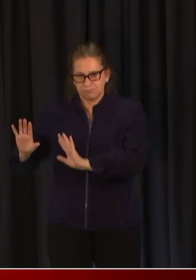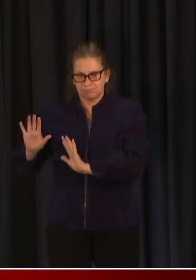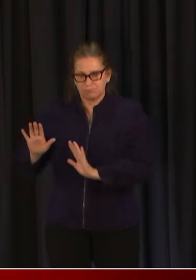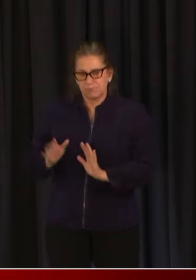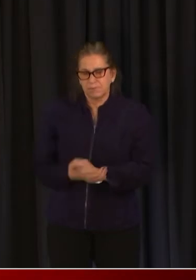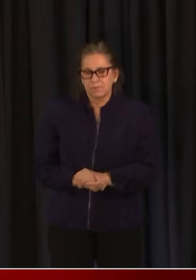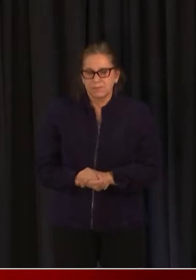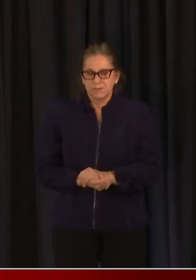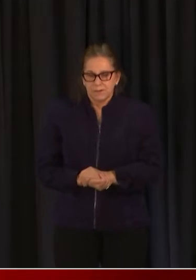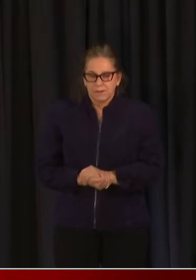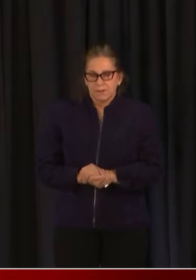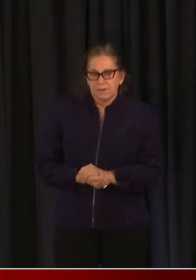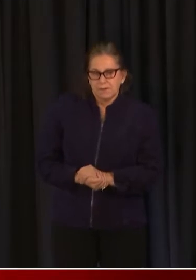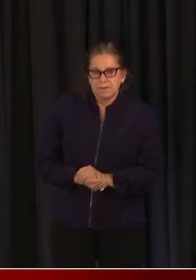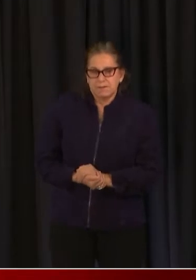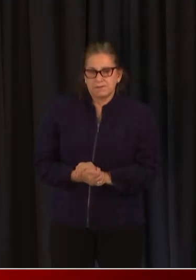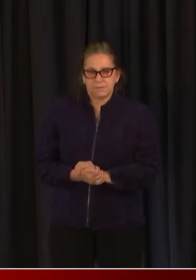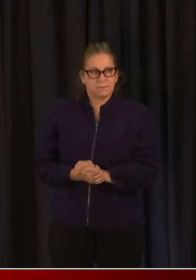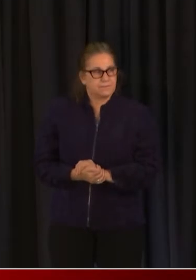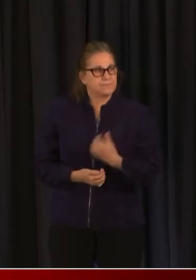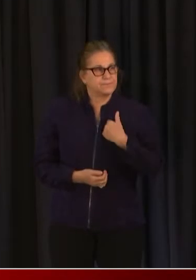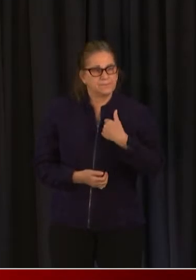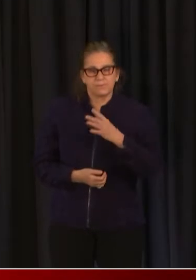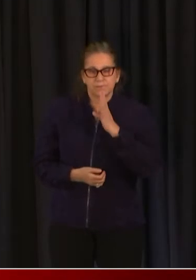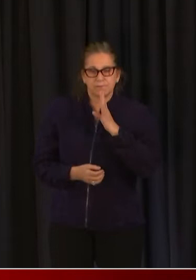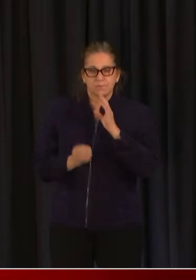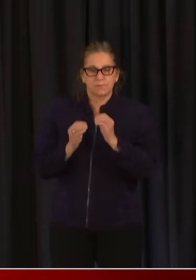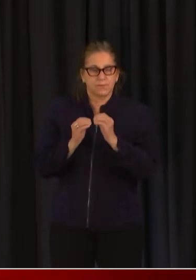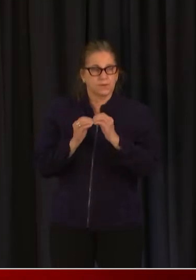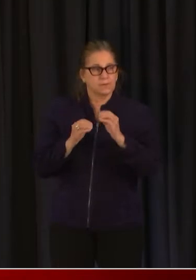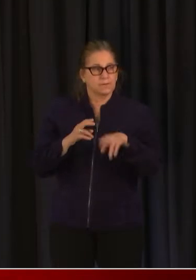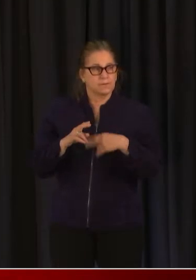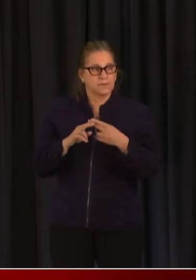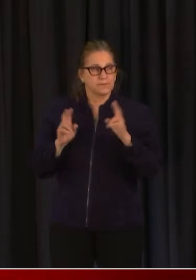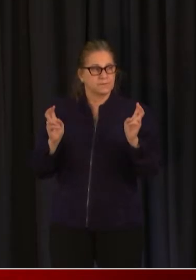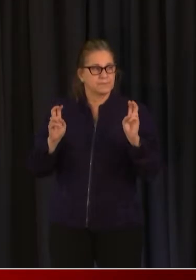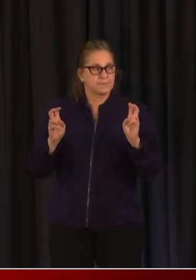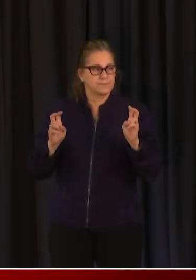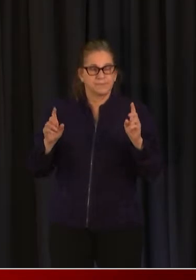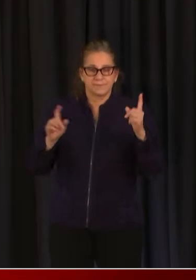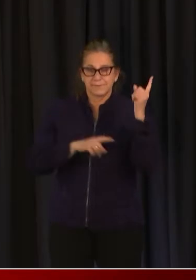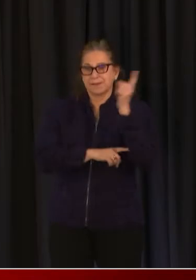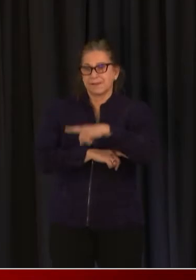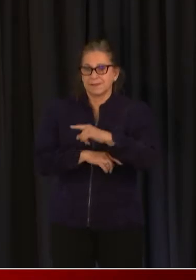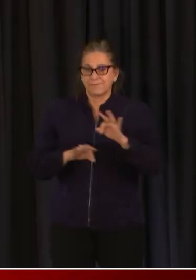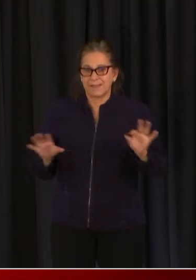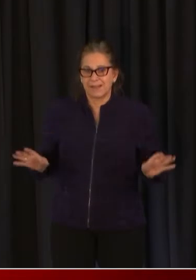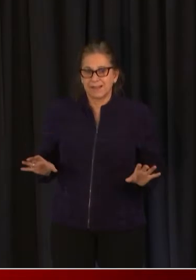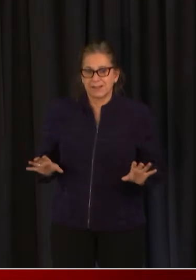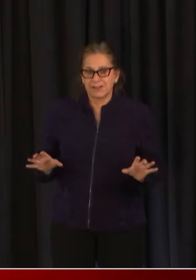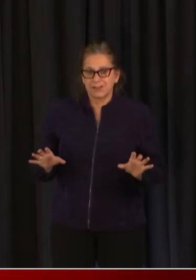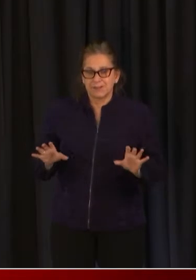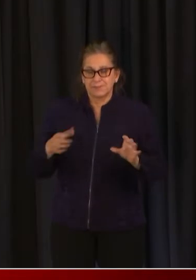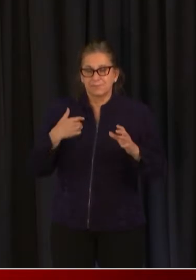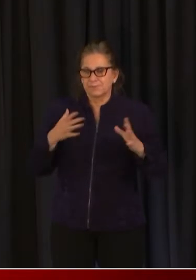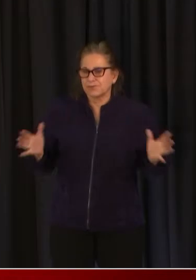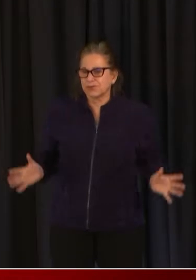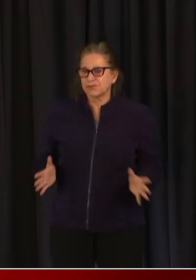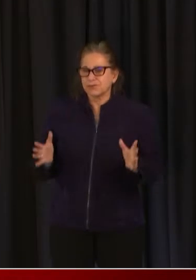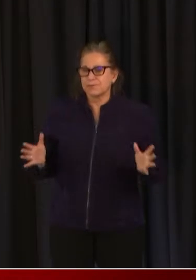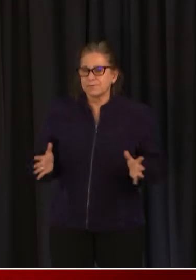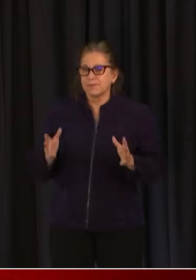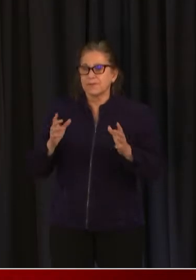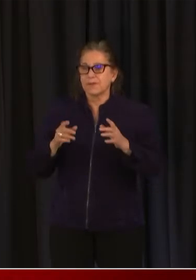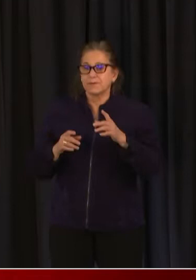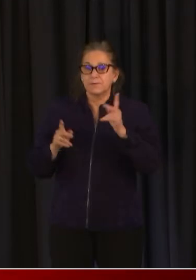talked we have talked about a day of action, and this is to encourage every DC resident